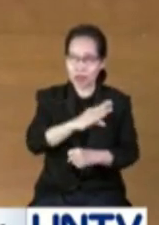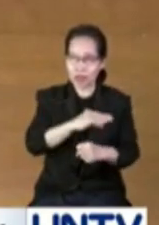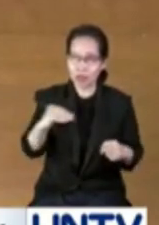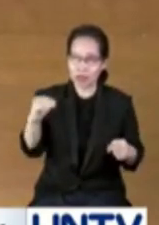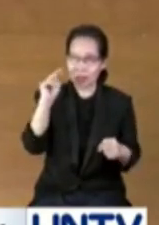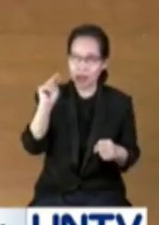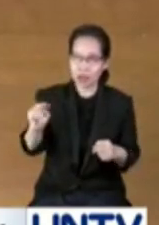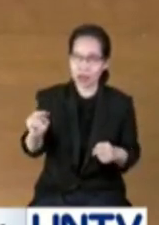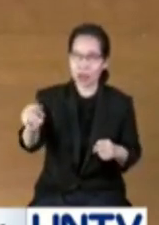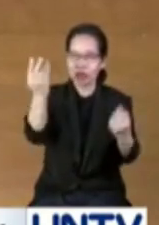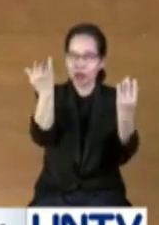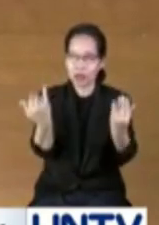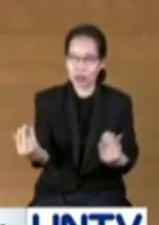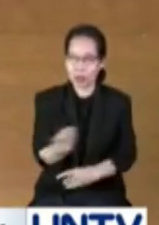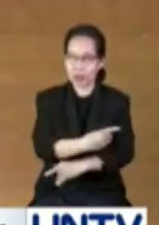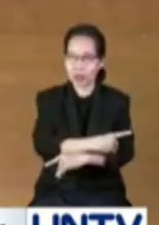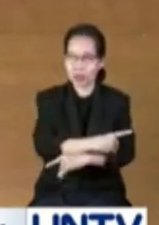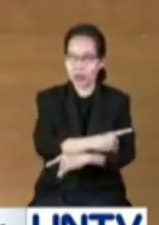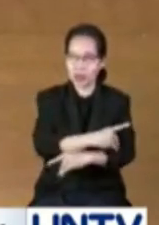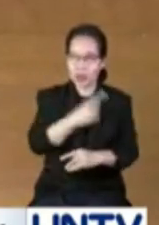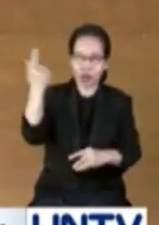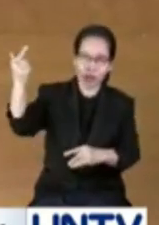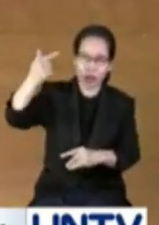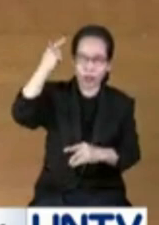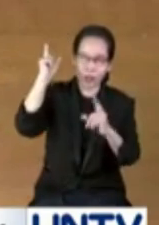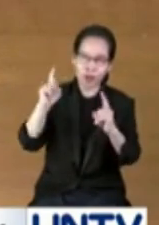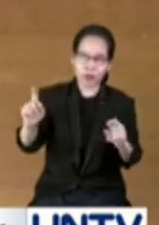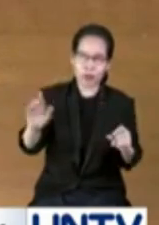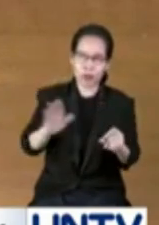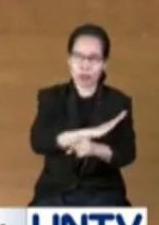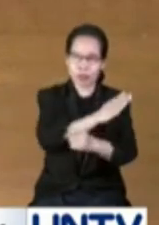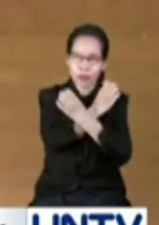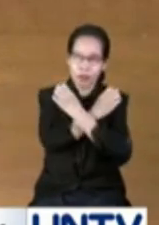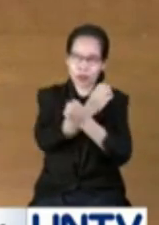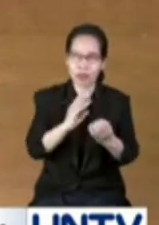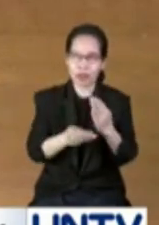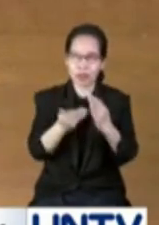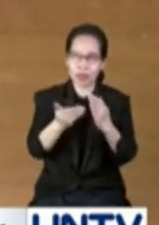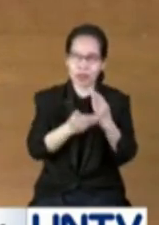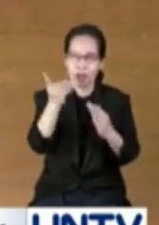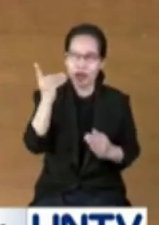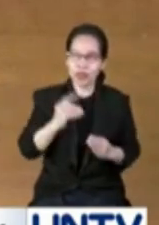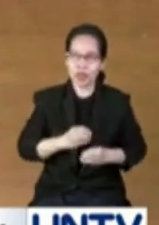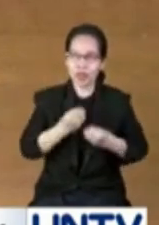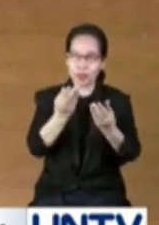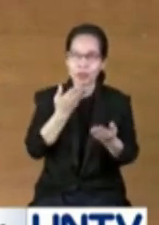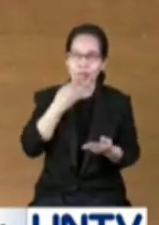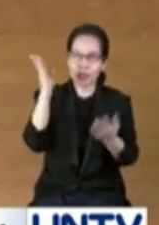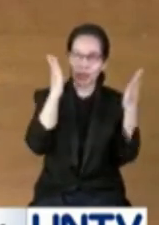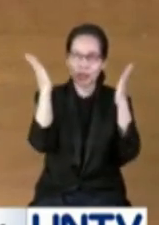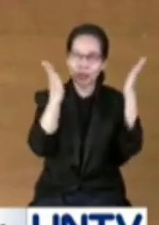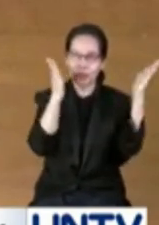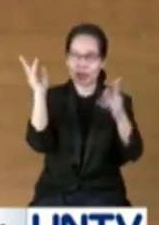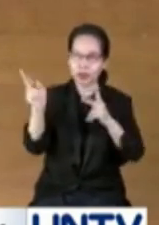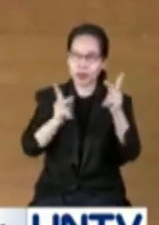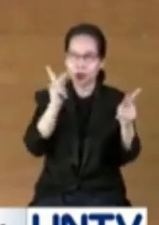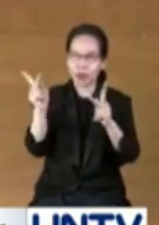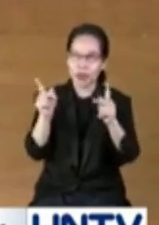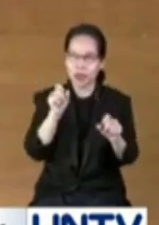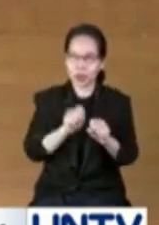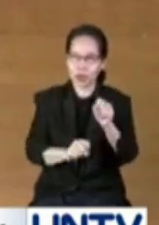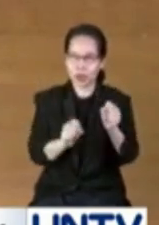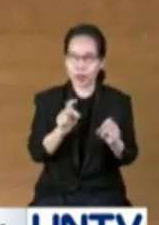today. Government must fully embrace digitalization to provide better service to the people through its vital